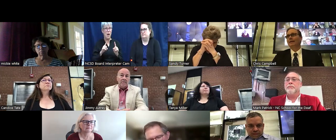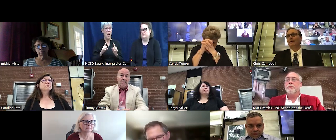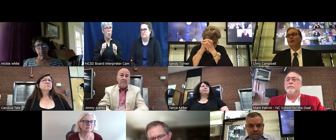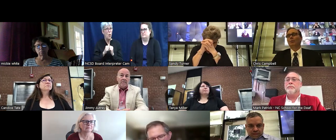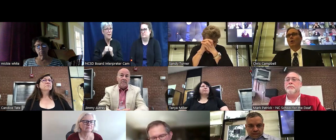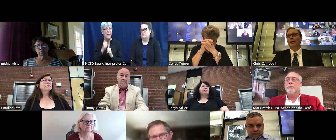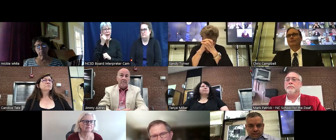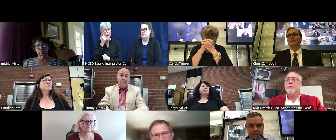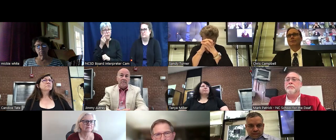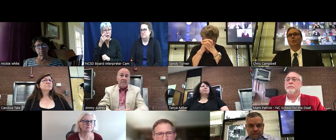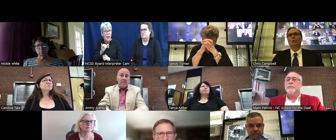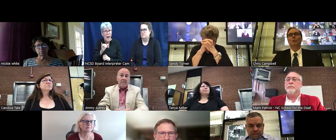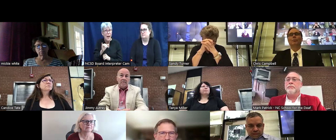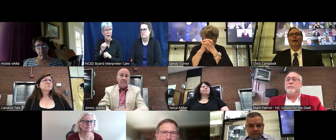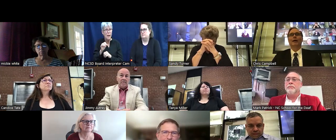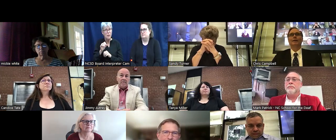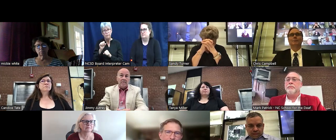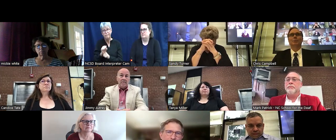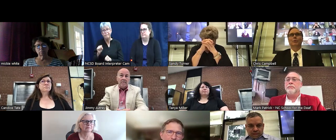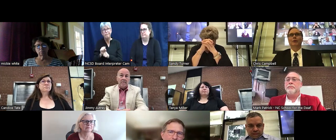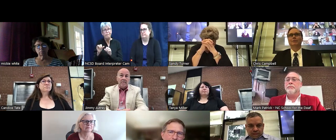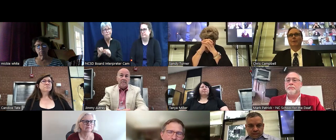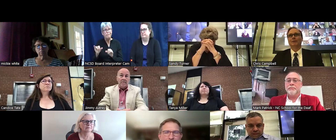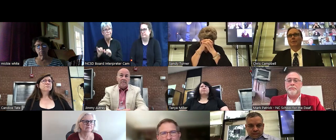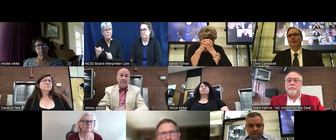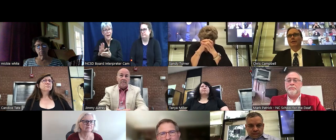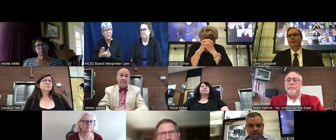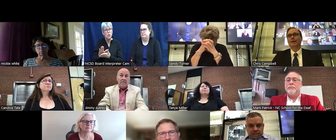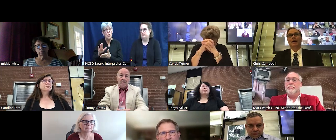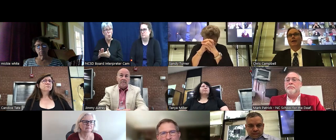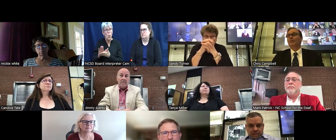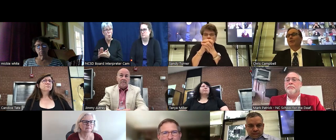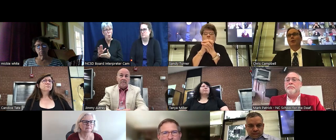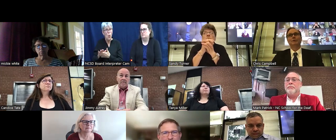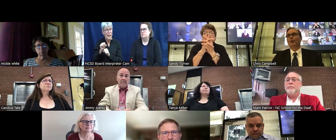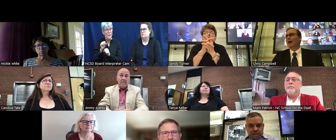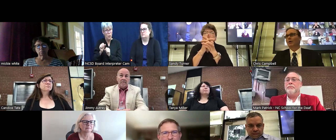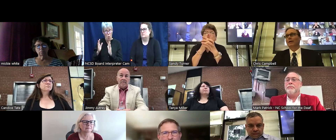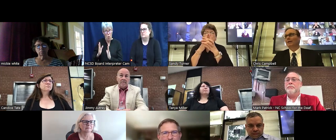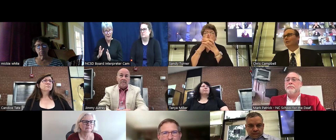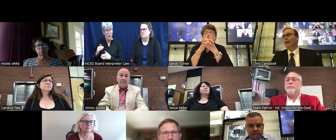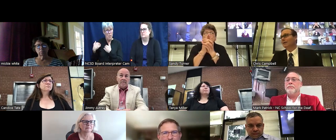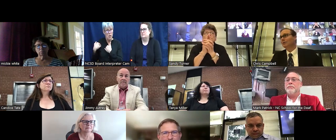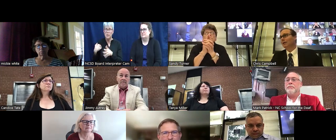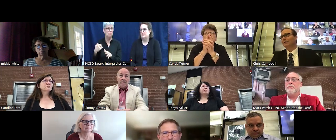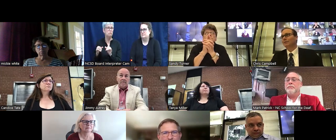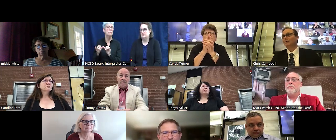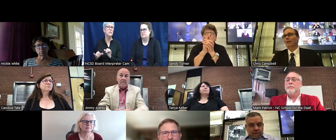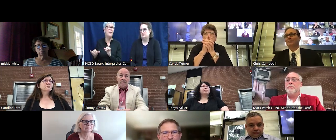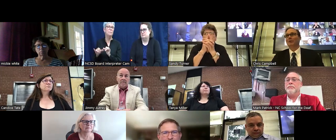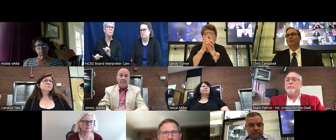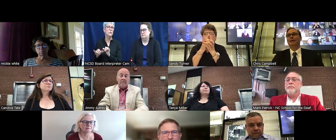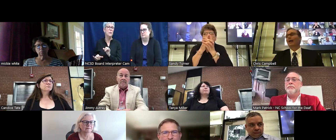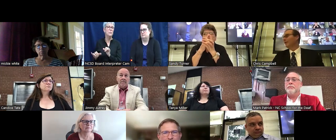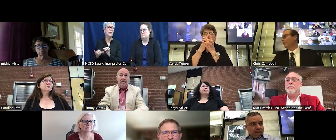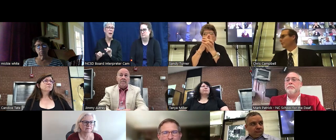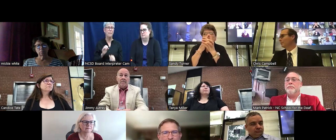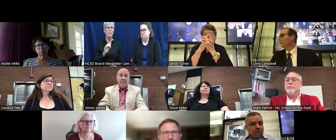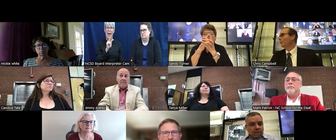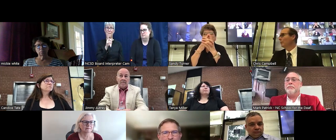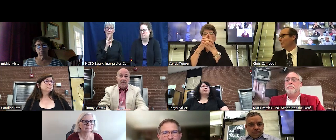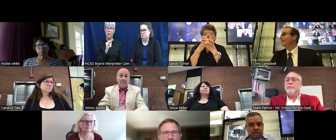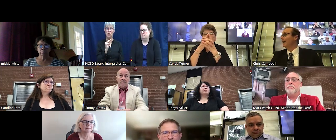day-to-day workings of the school and employee responsibilities, those are not going to change as of July 1st. And I think